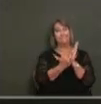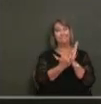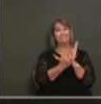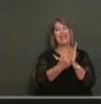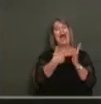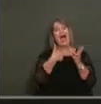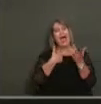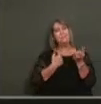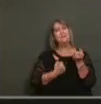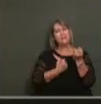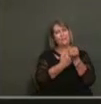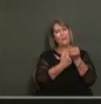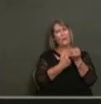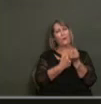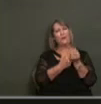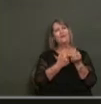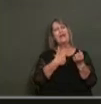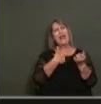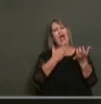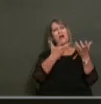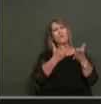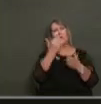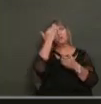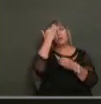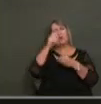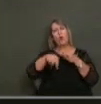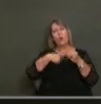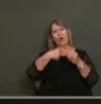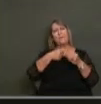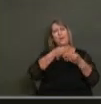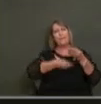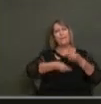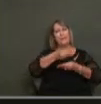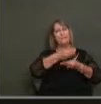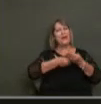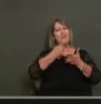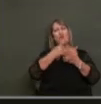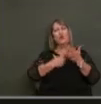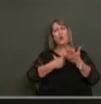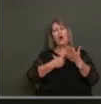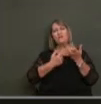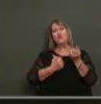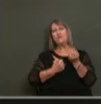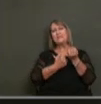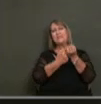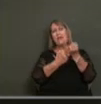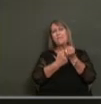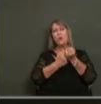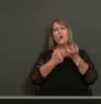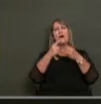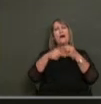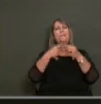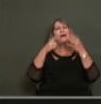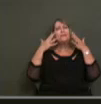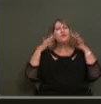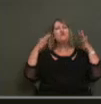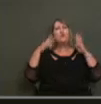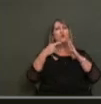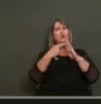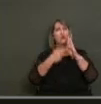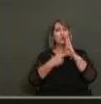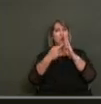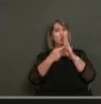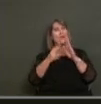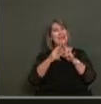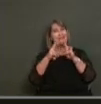I'm supportive, and I would like to know what's in the budget to support the implementation of the changes coming for the noise ordinance. That's very important.